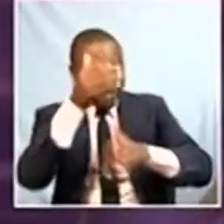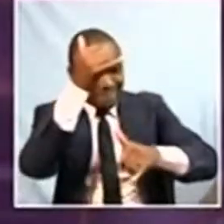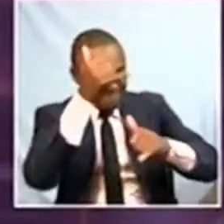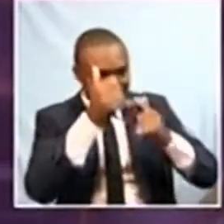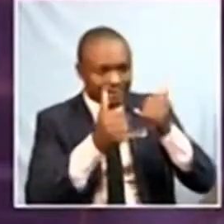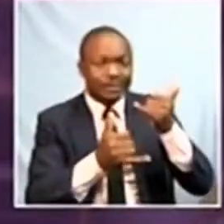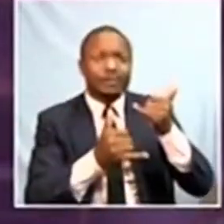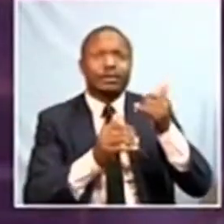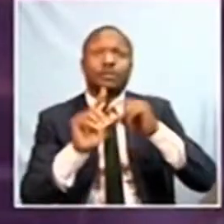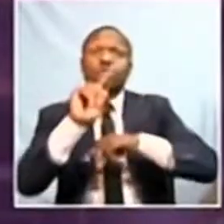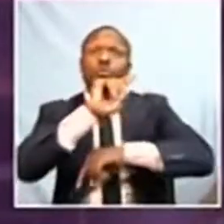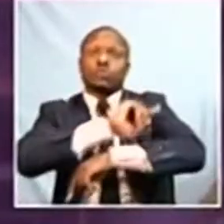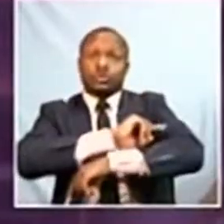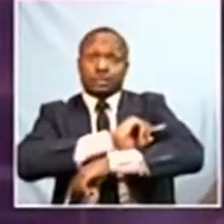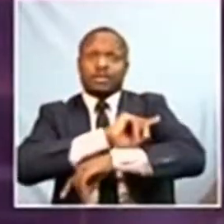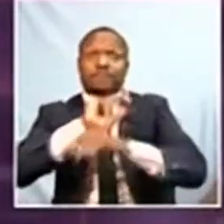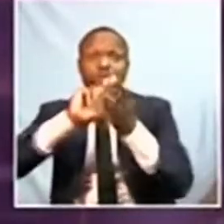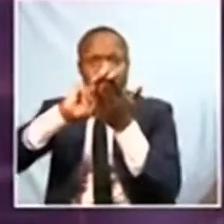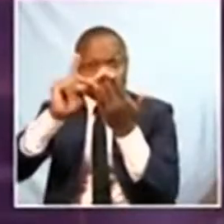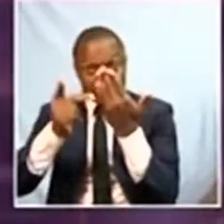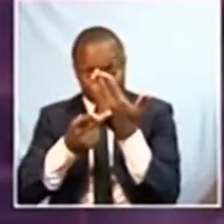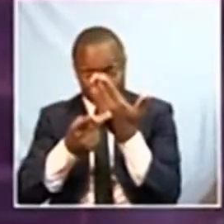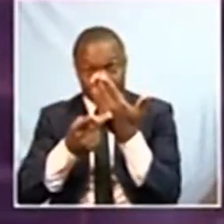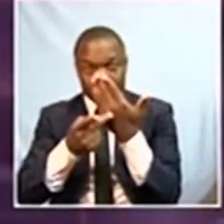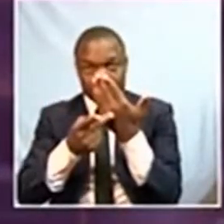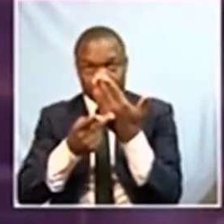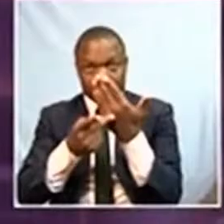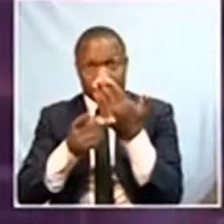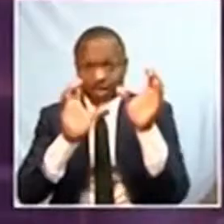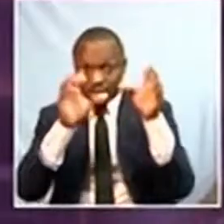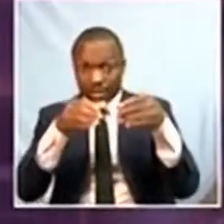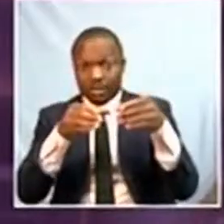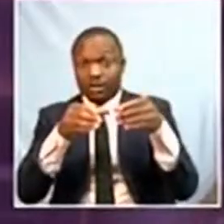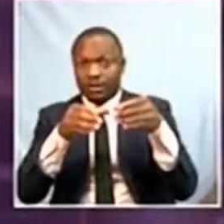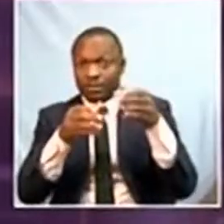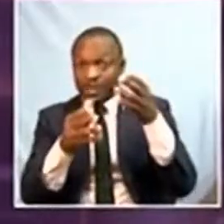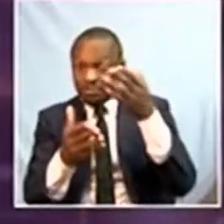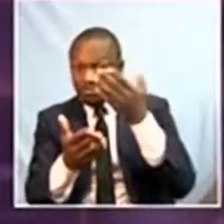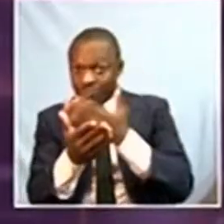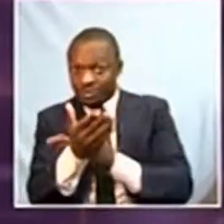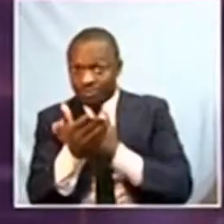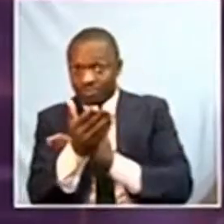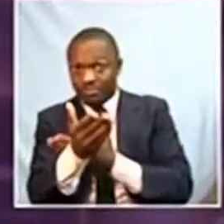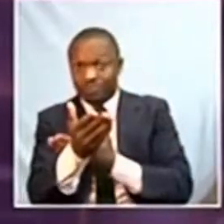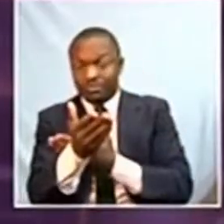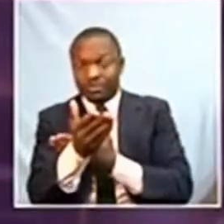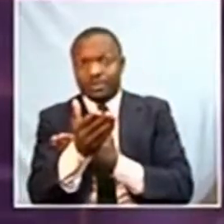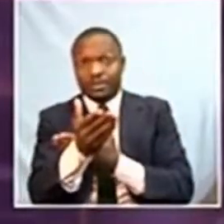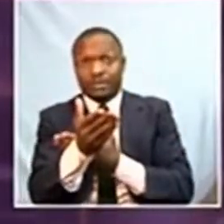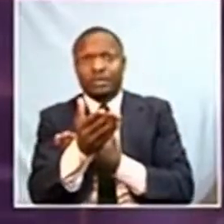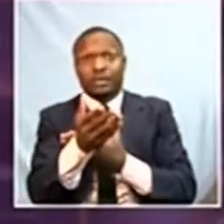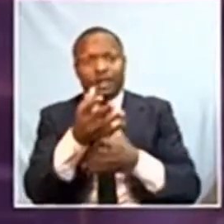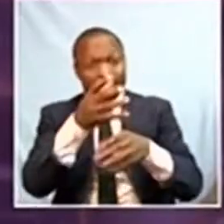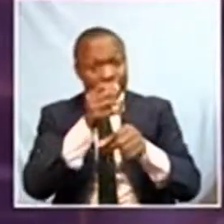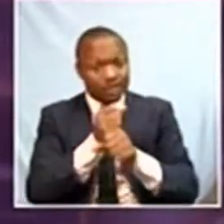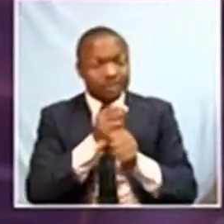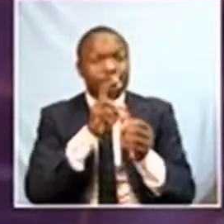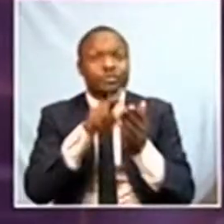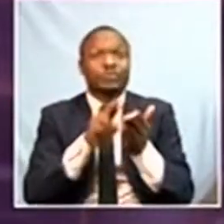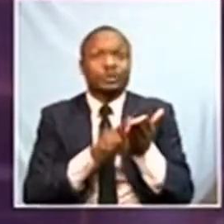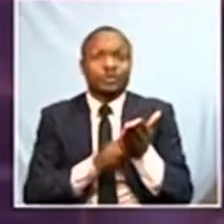conclusion of today's business. Remember, the committee earlier on received the submissions from Luampa Town Council as well as